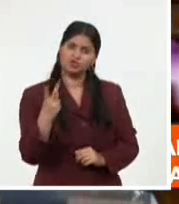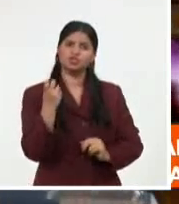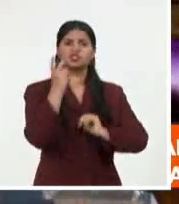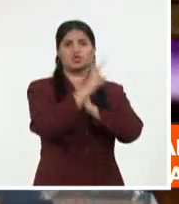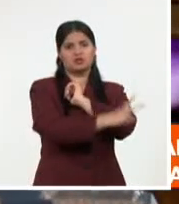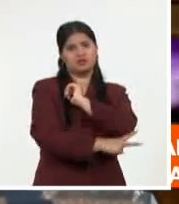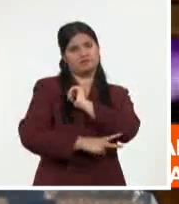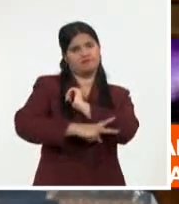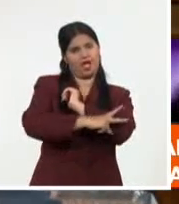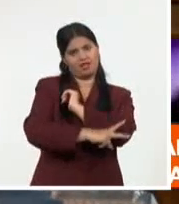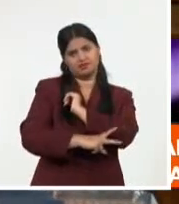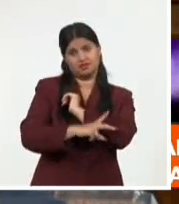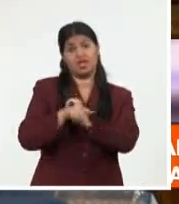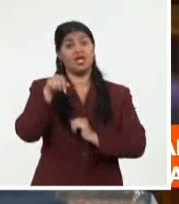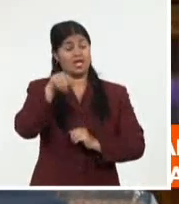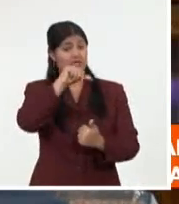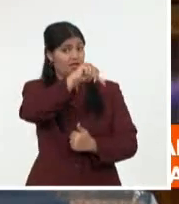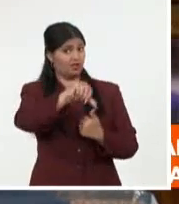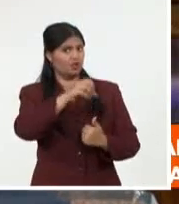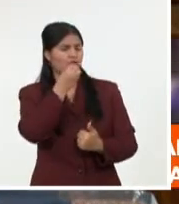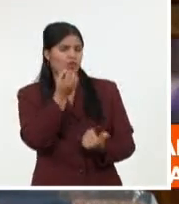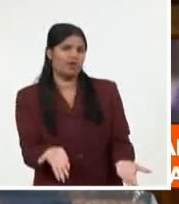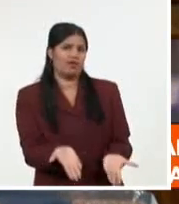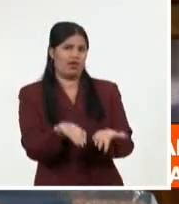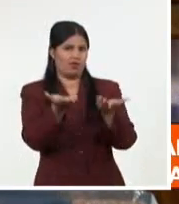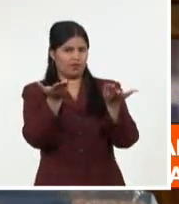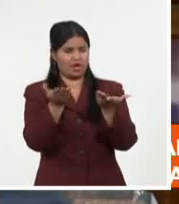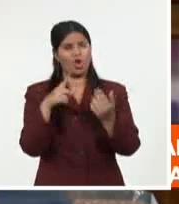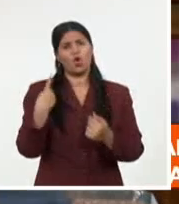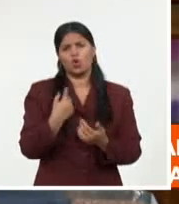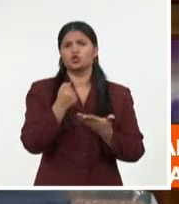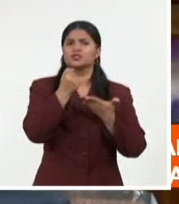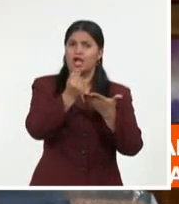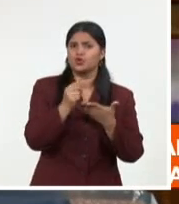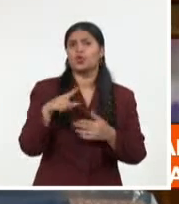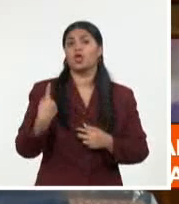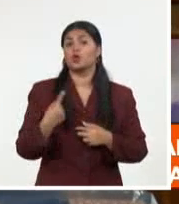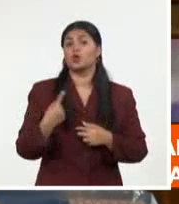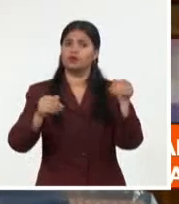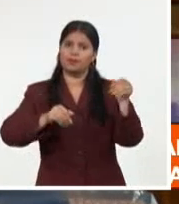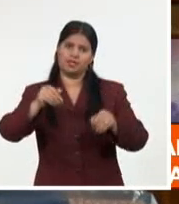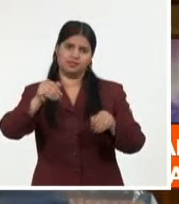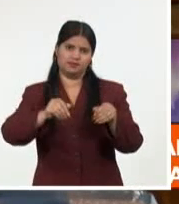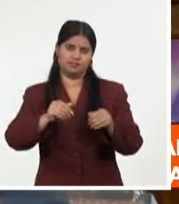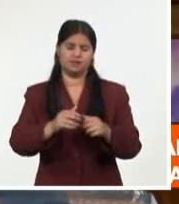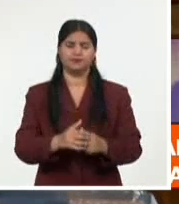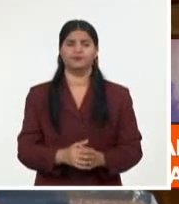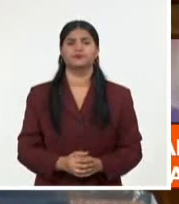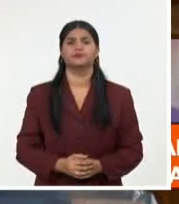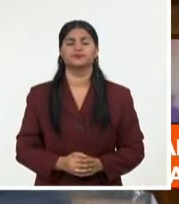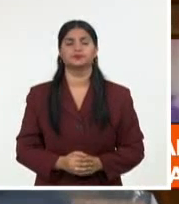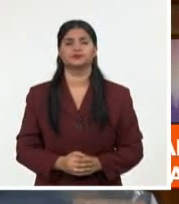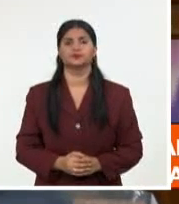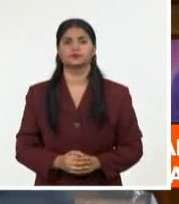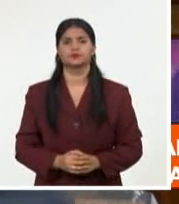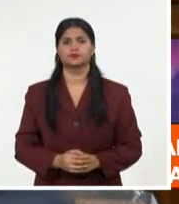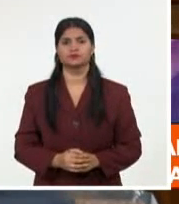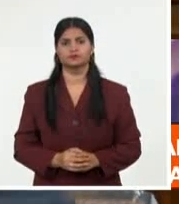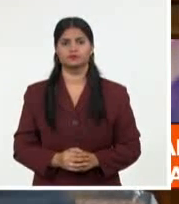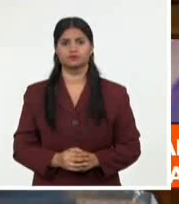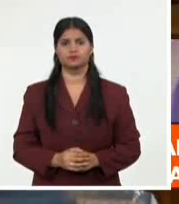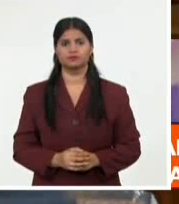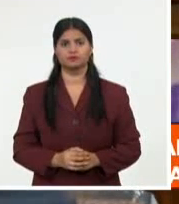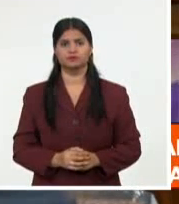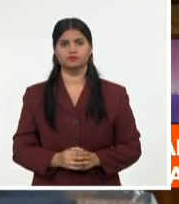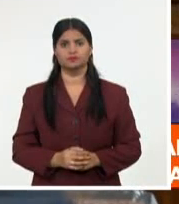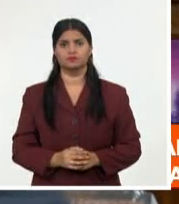of this family, we will celebrate half a century of Cuba CARICOM next December 6th at